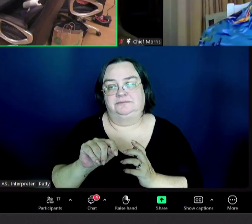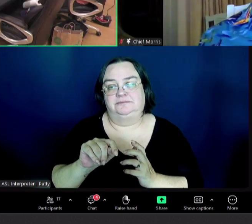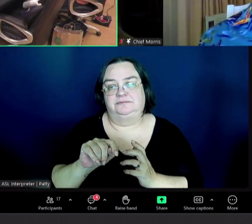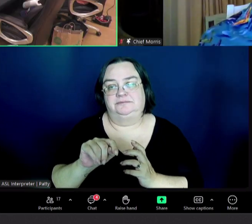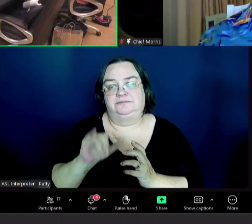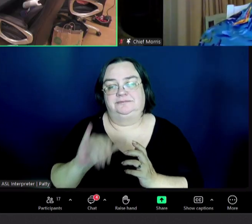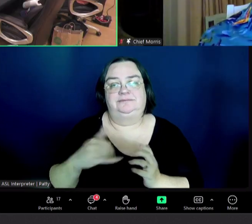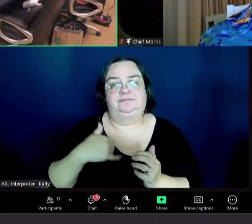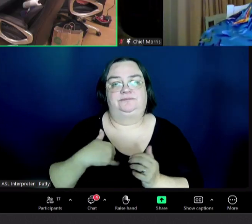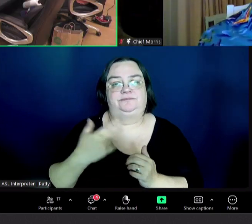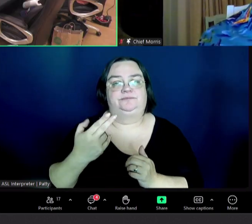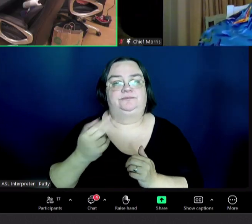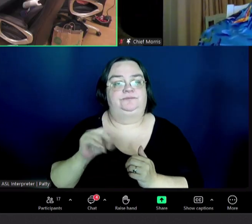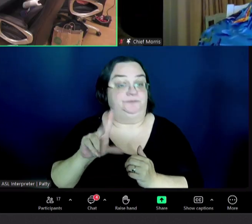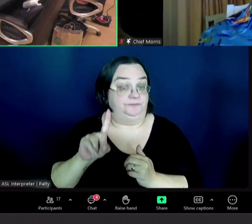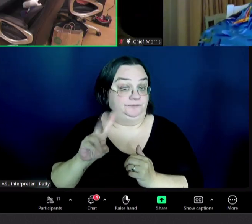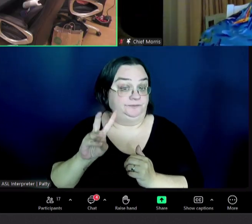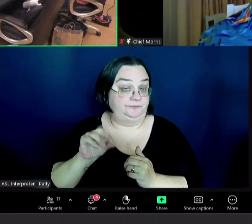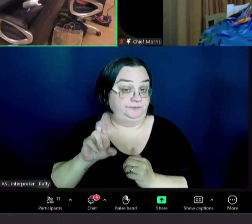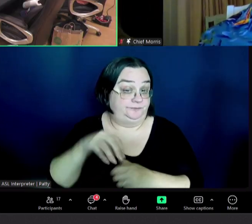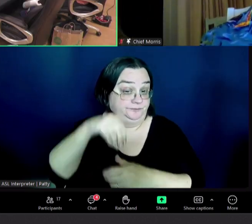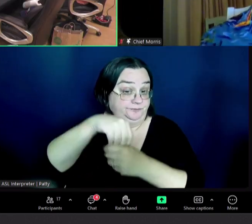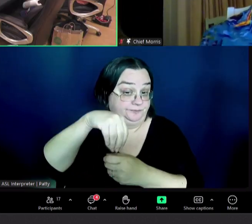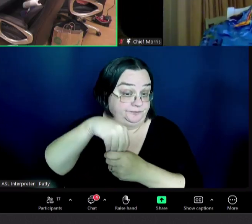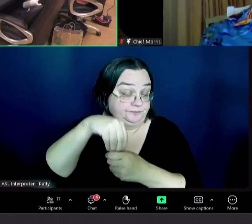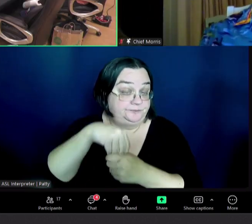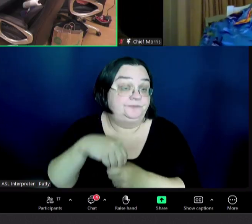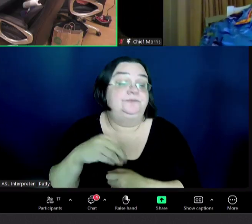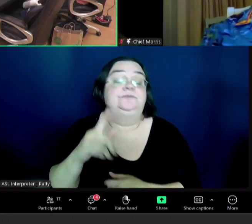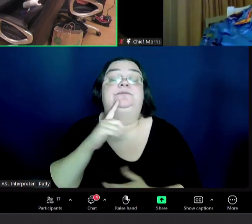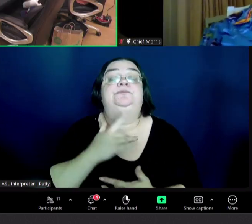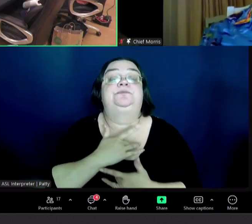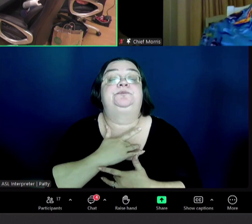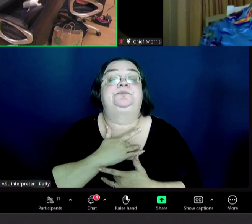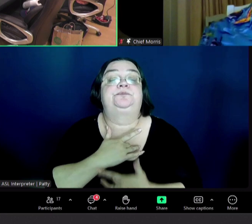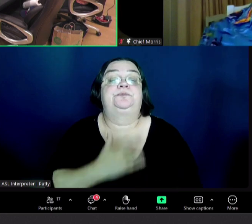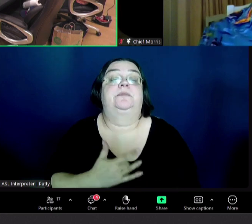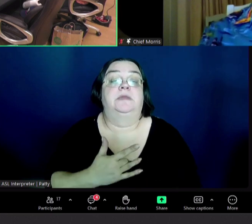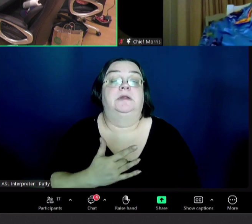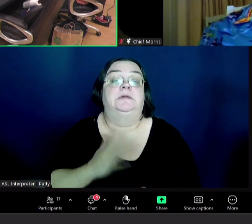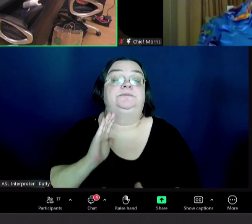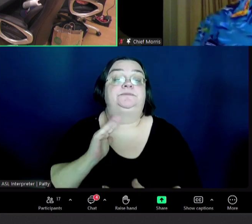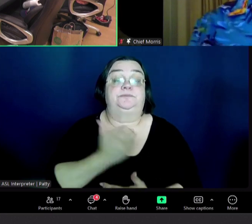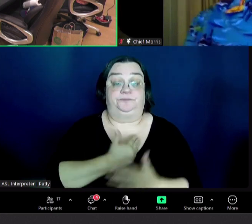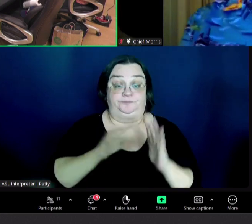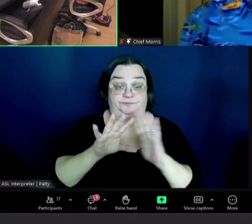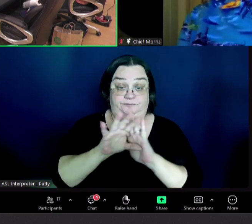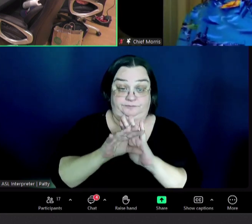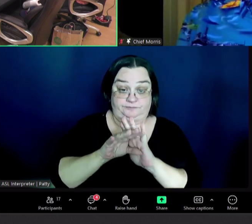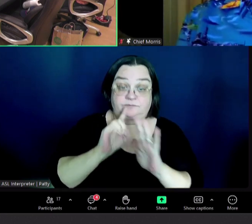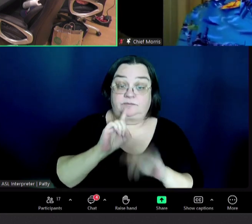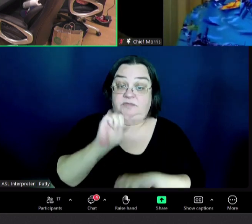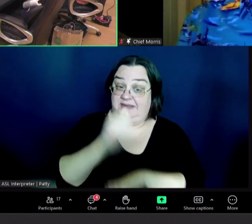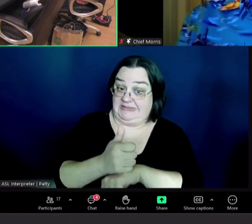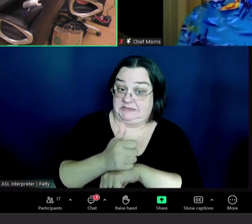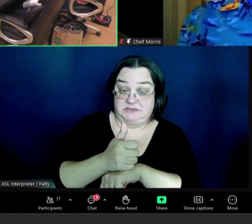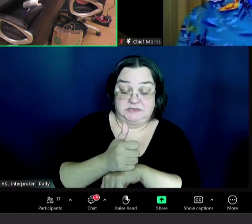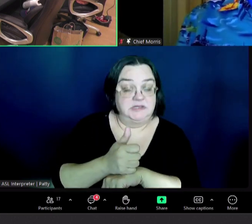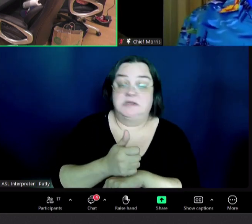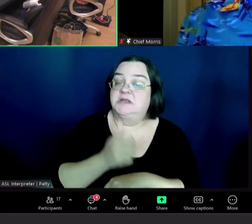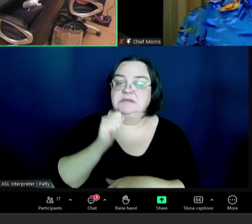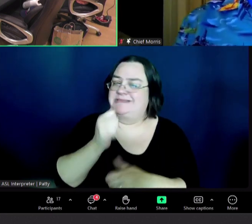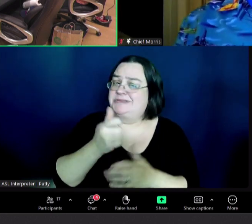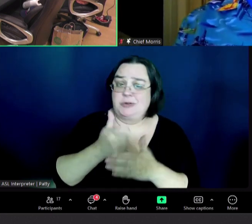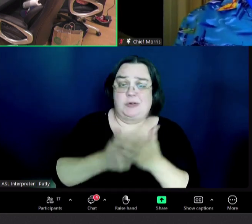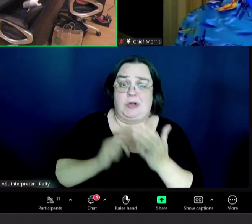hardware inside of it. We typically, our cameras are fixed. It doesn't cost us much